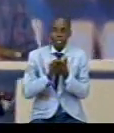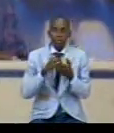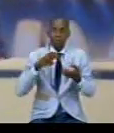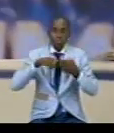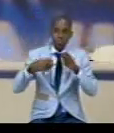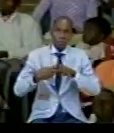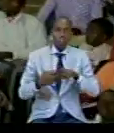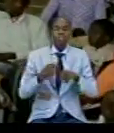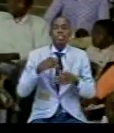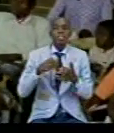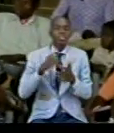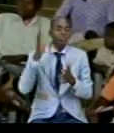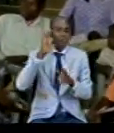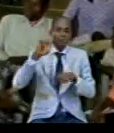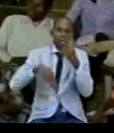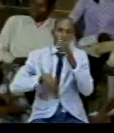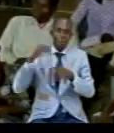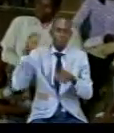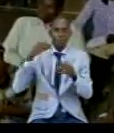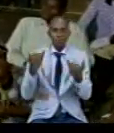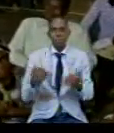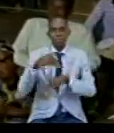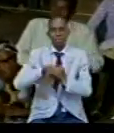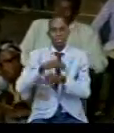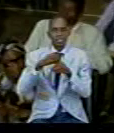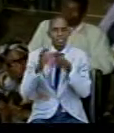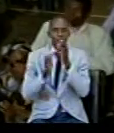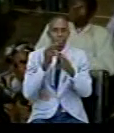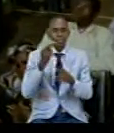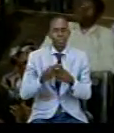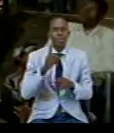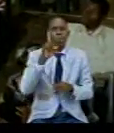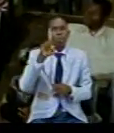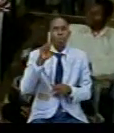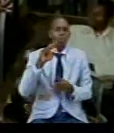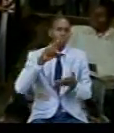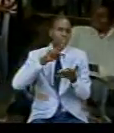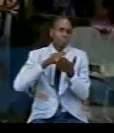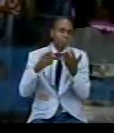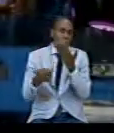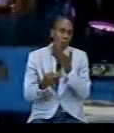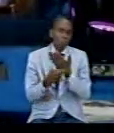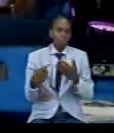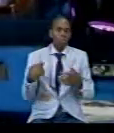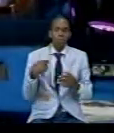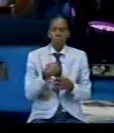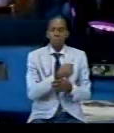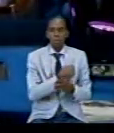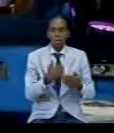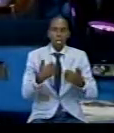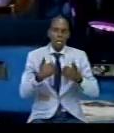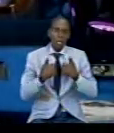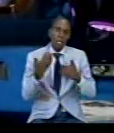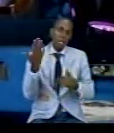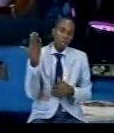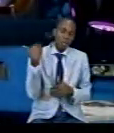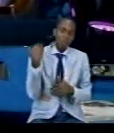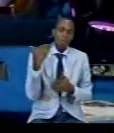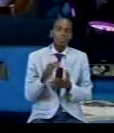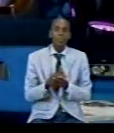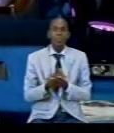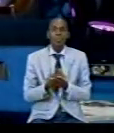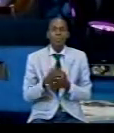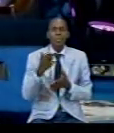vanish away. In one of the crusades we had, there was a